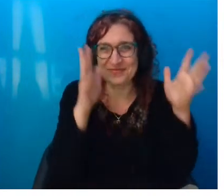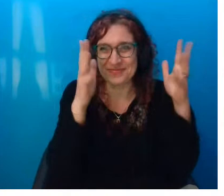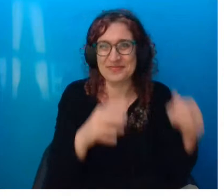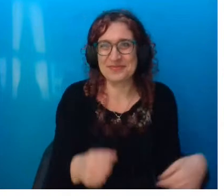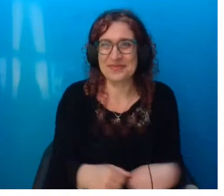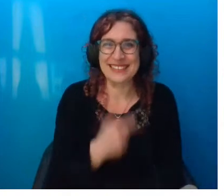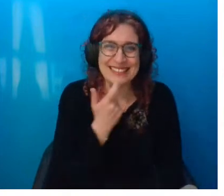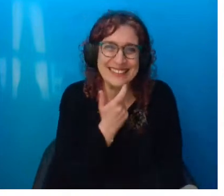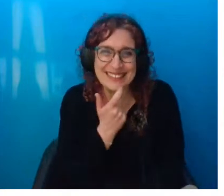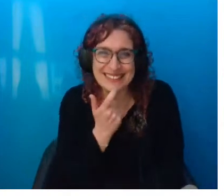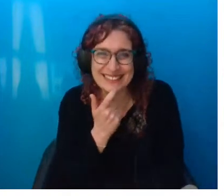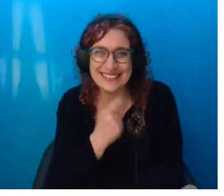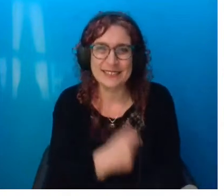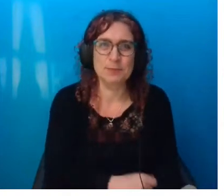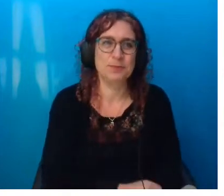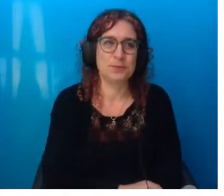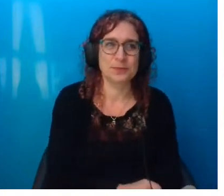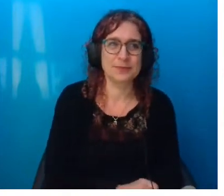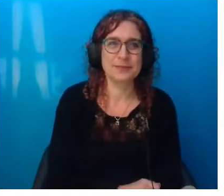Thank you.